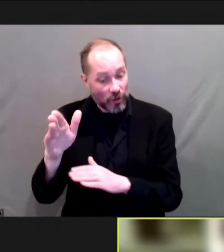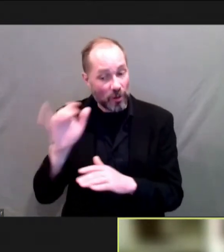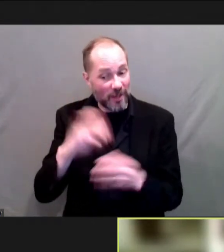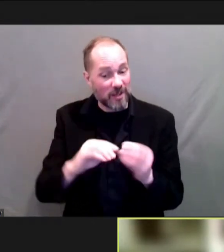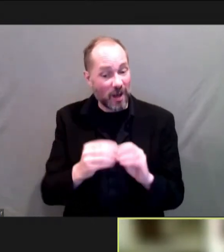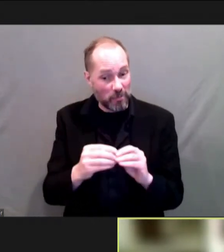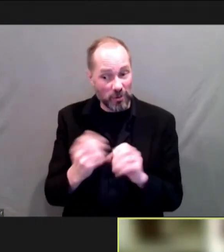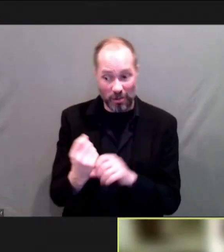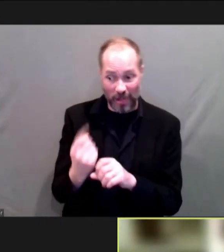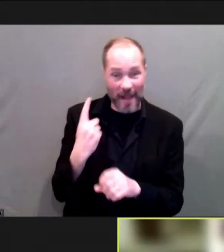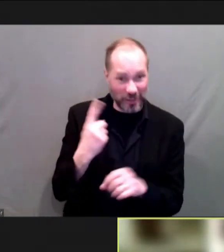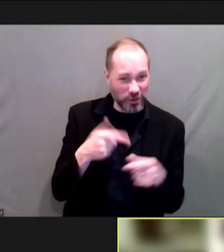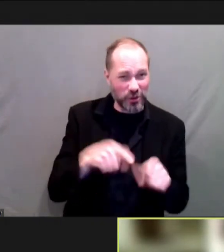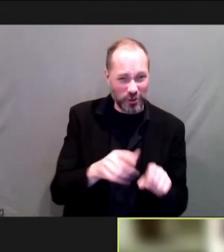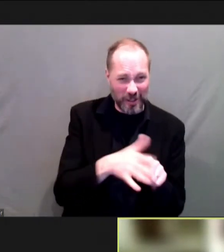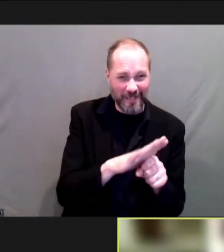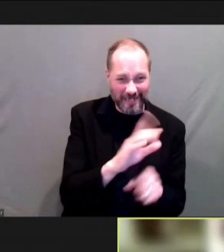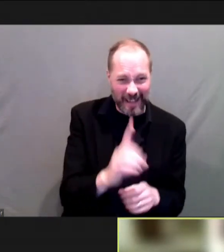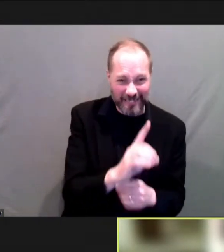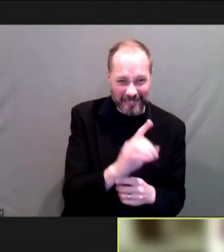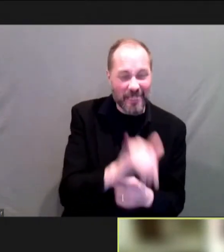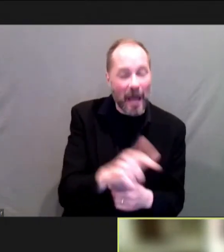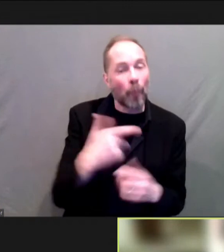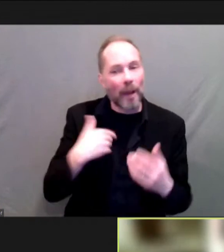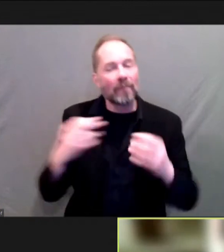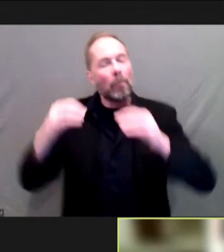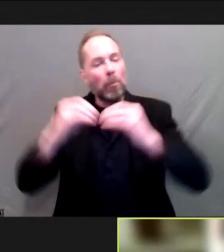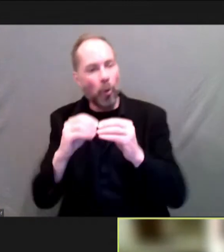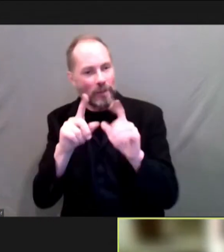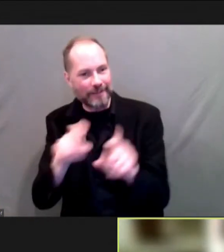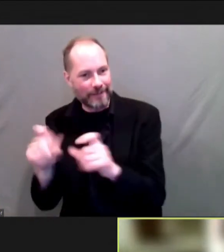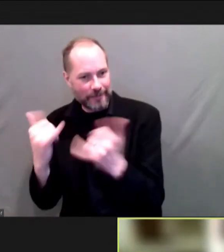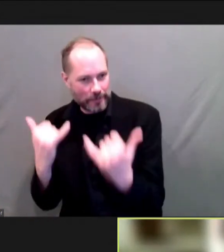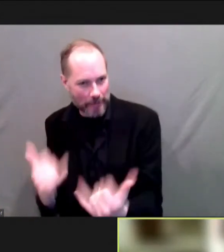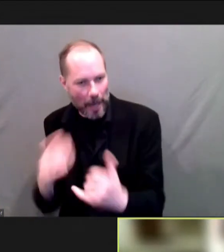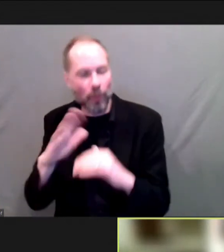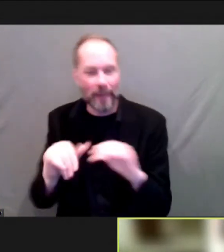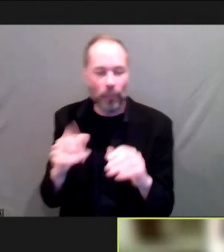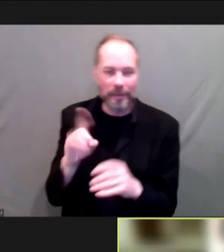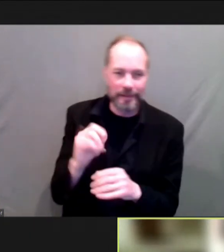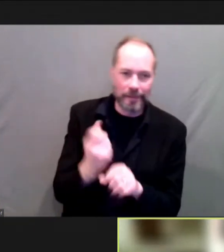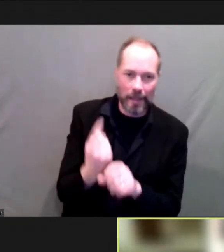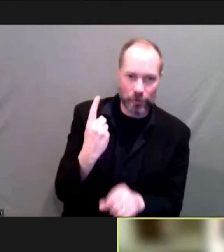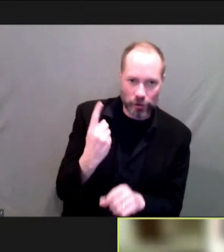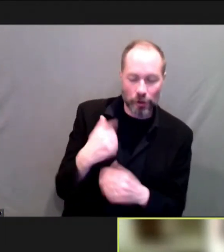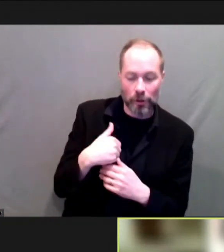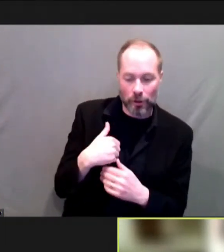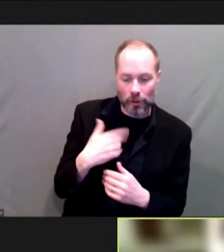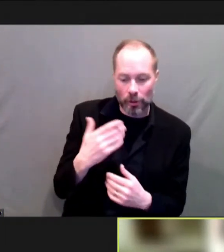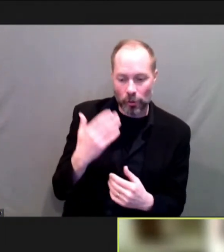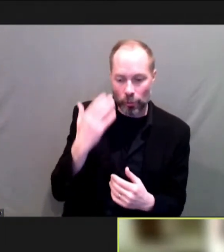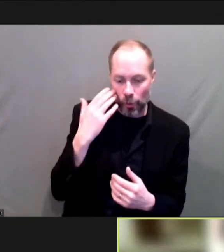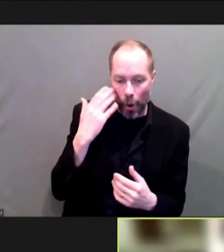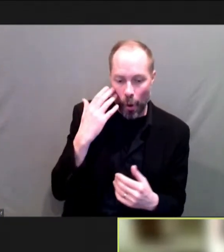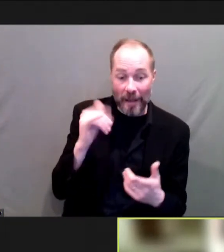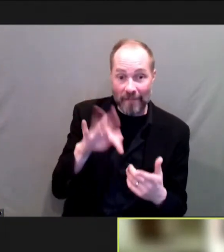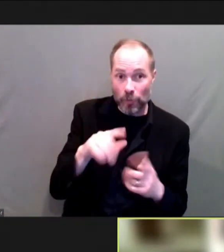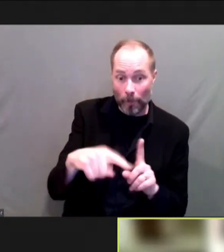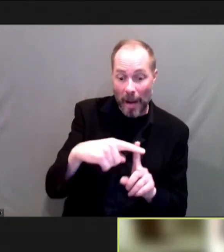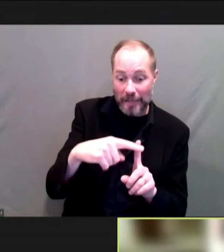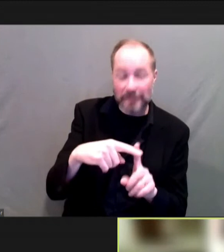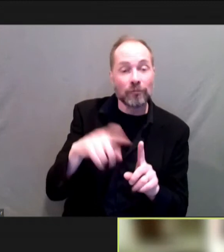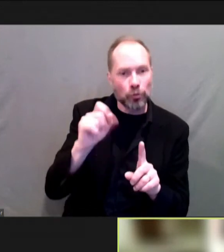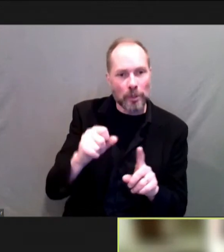In large part, it's because we have so much more testing that we have now. So that's a great thing, because if you're positive, you can isolate yourself from